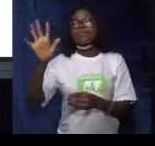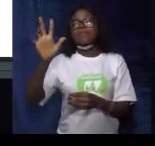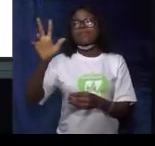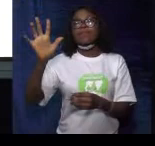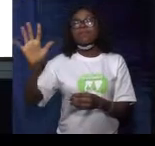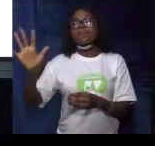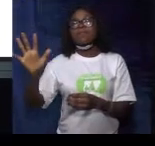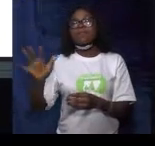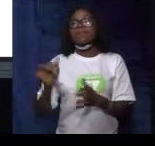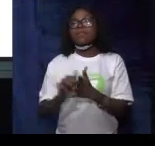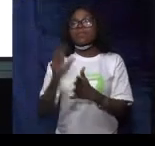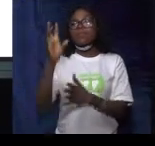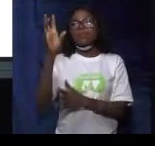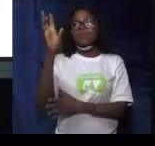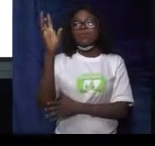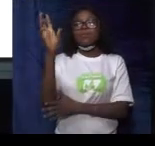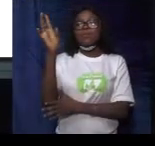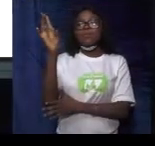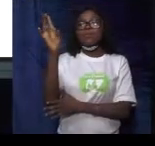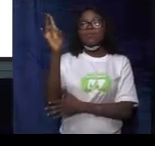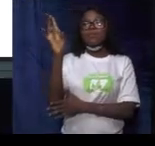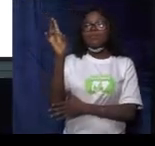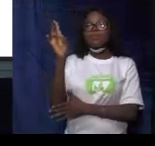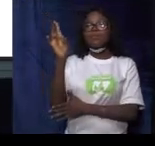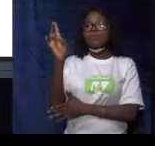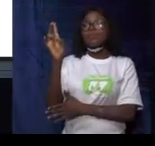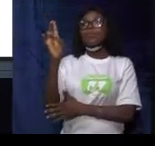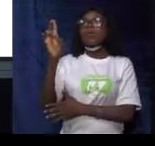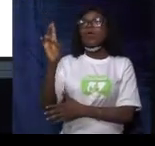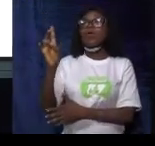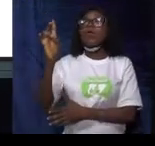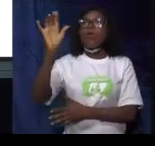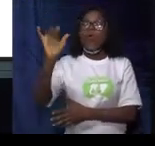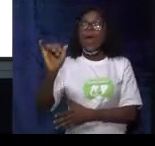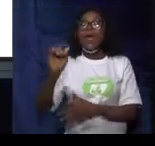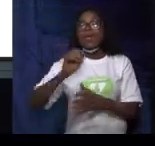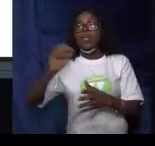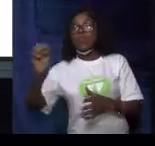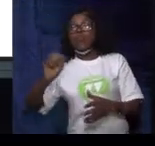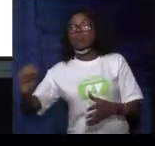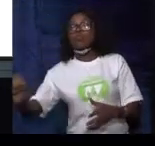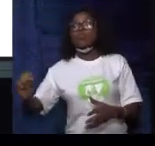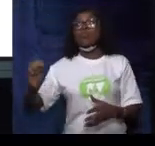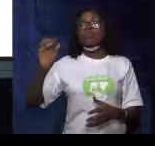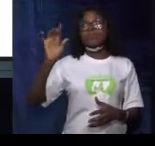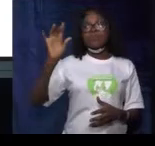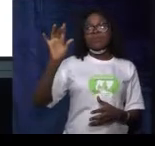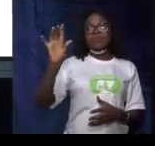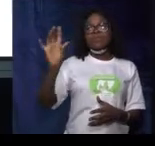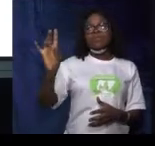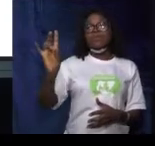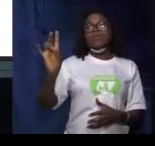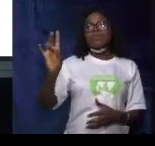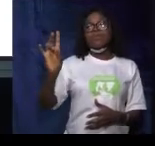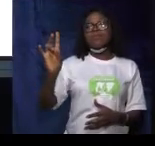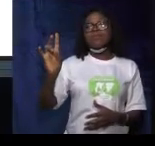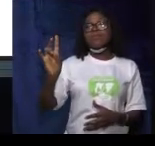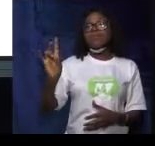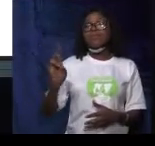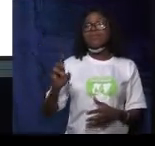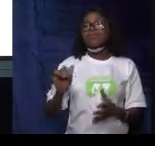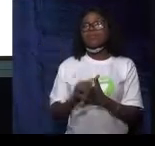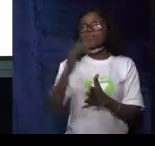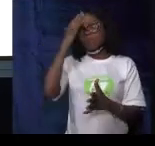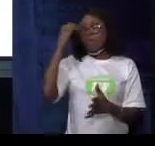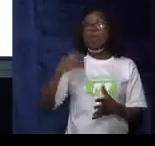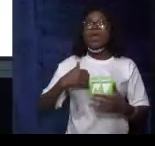add to 28 to give me 35? Of course, that will be 7. So y equals to 7. And that is